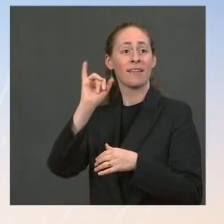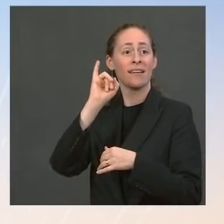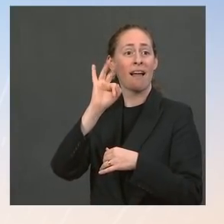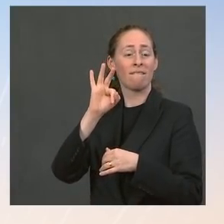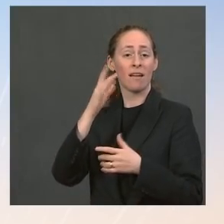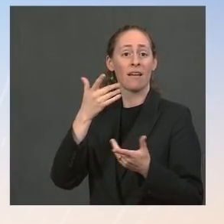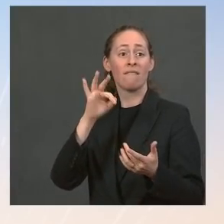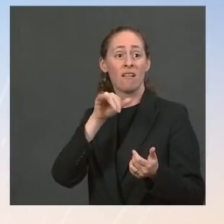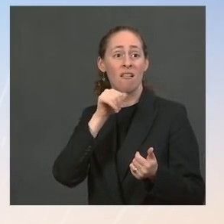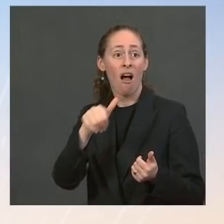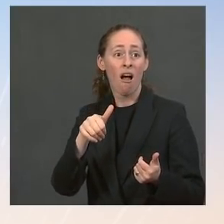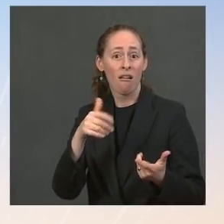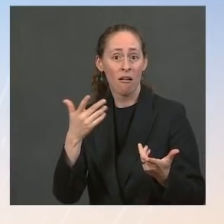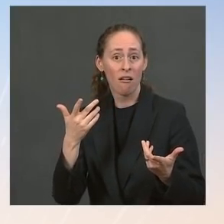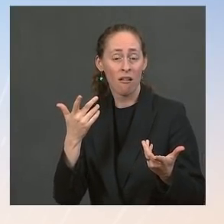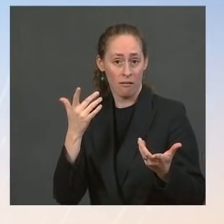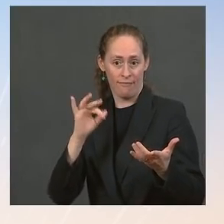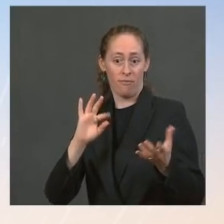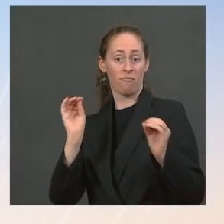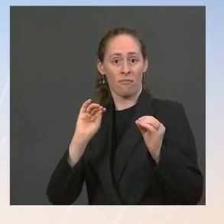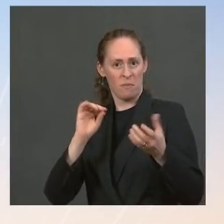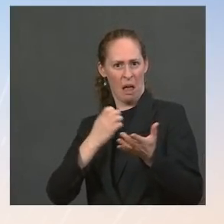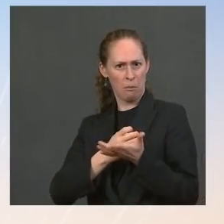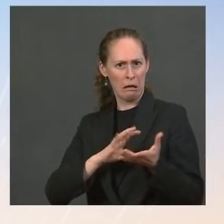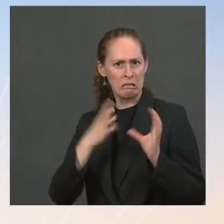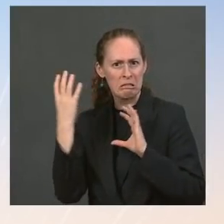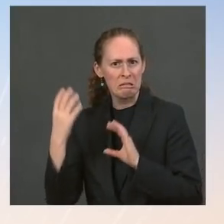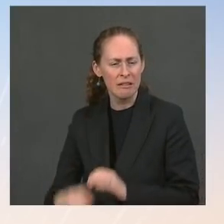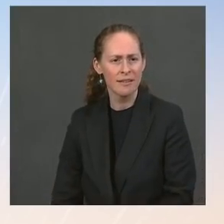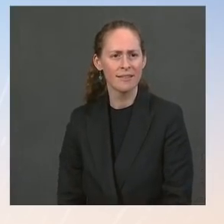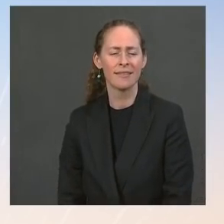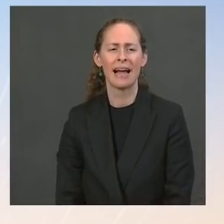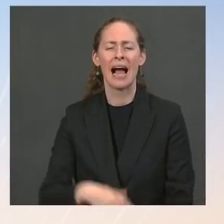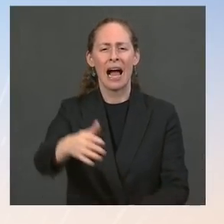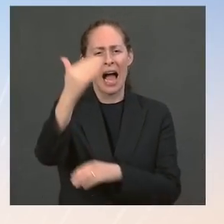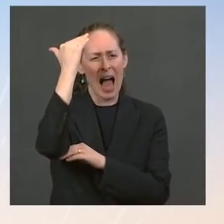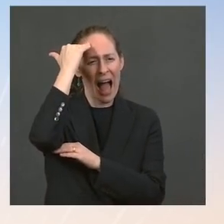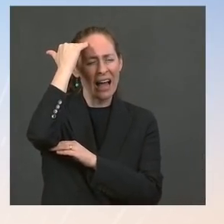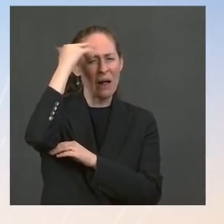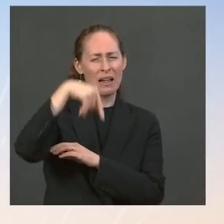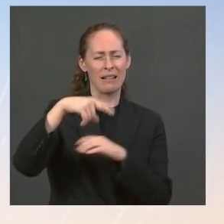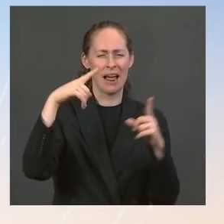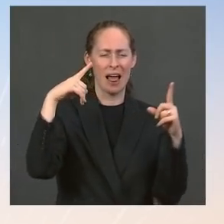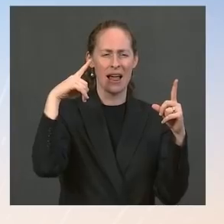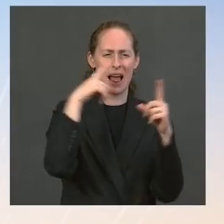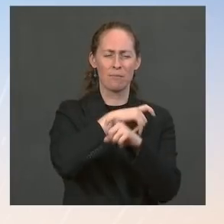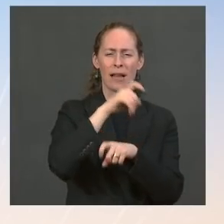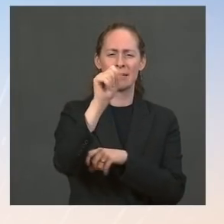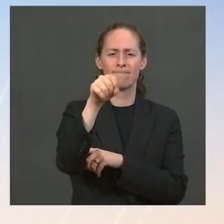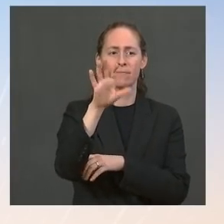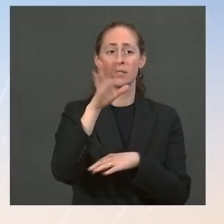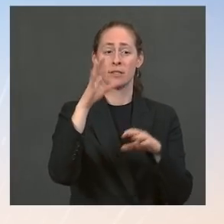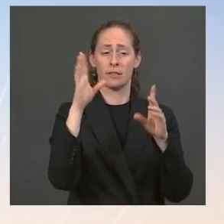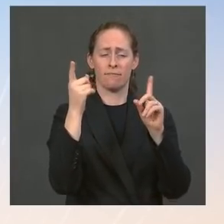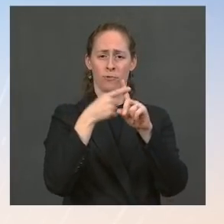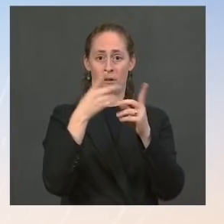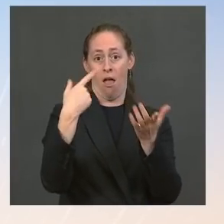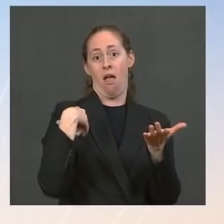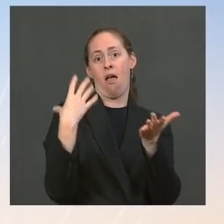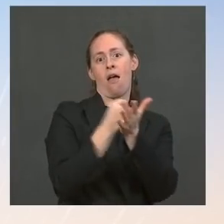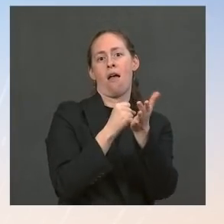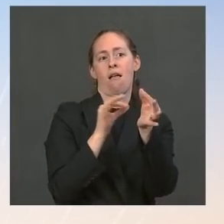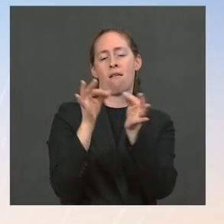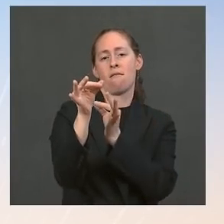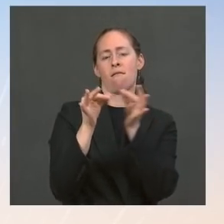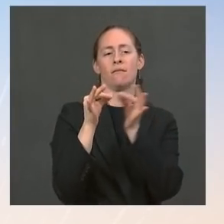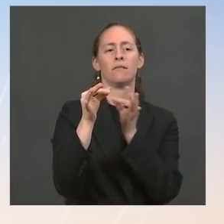of a shorthand of what's happening, which I understand. It's a bit of a complicated thing. But first, since you gave me the opportunity, it's not just